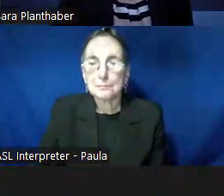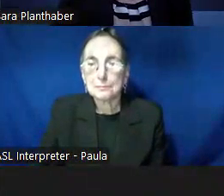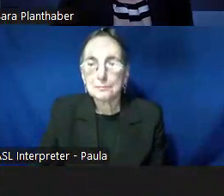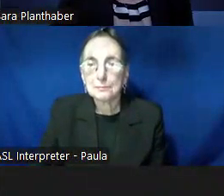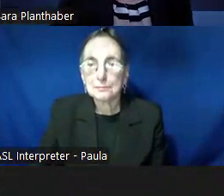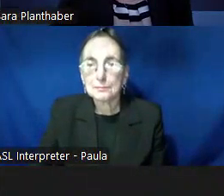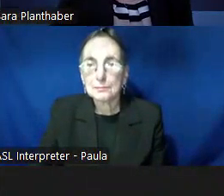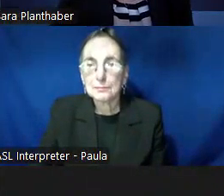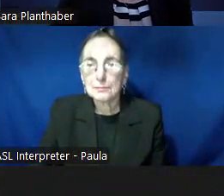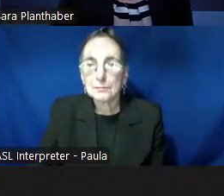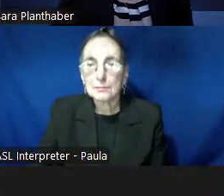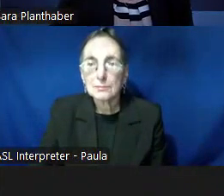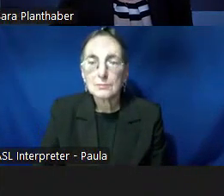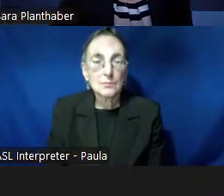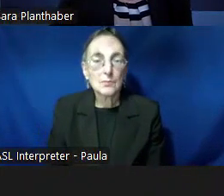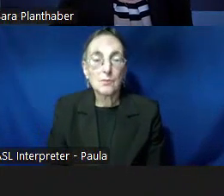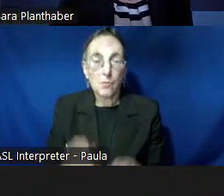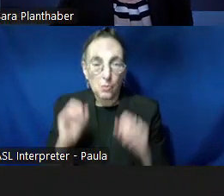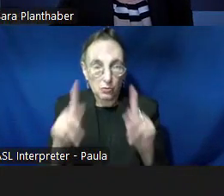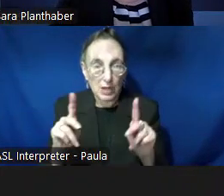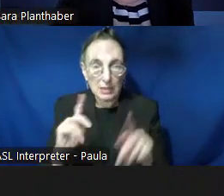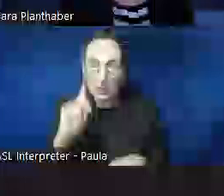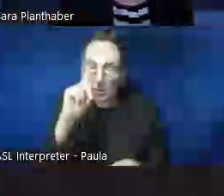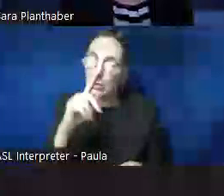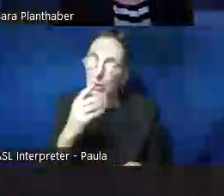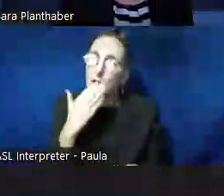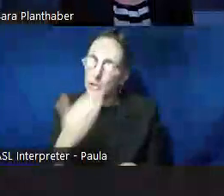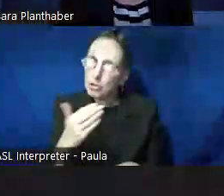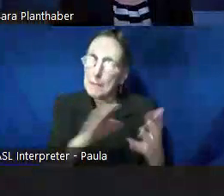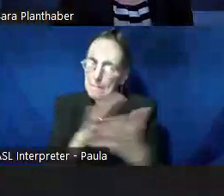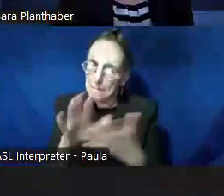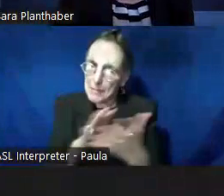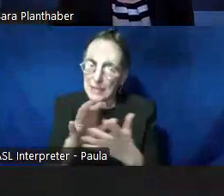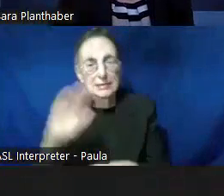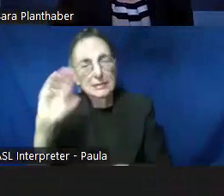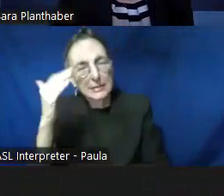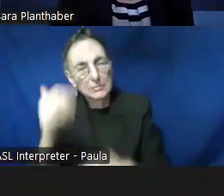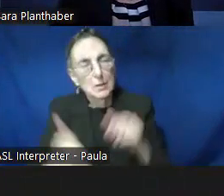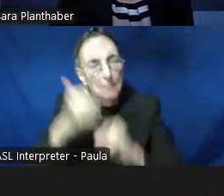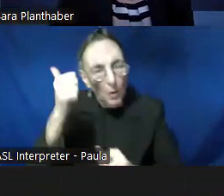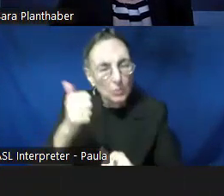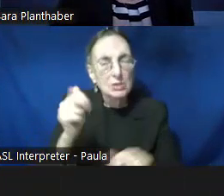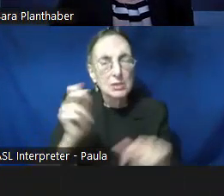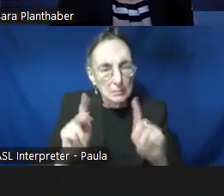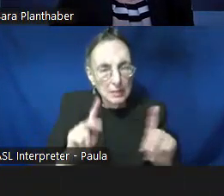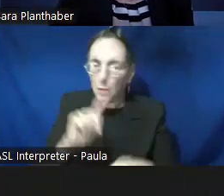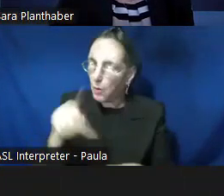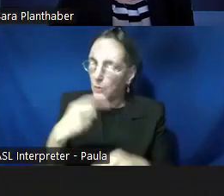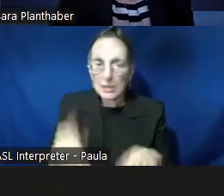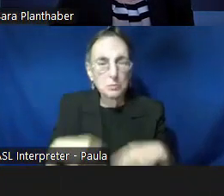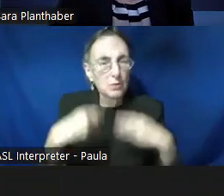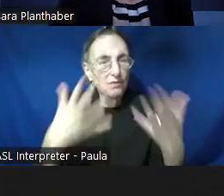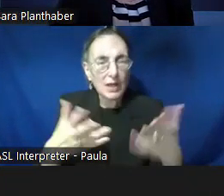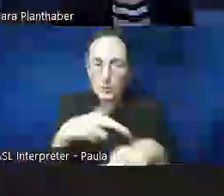All right. We actually have a pretty good mix here. It looks like most people are only providing referrals